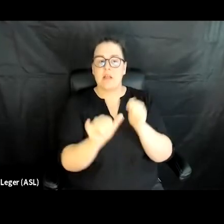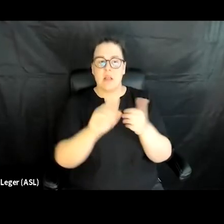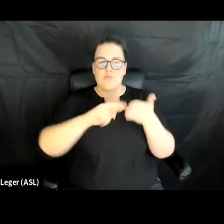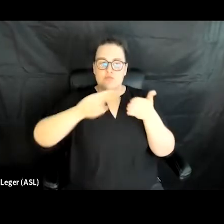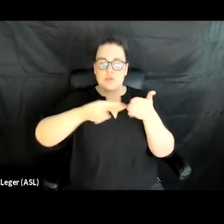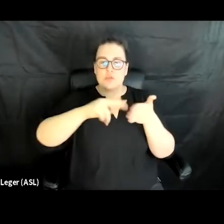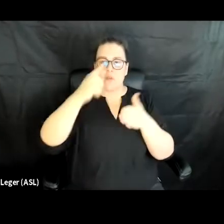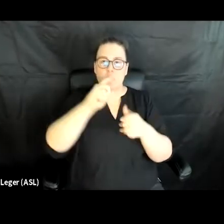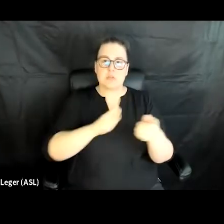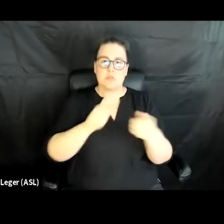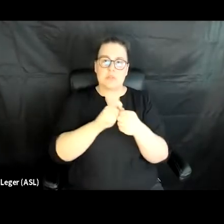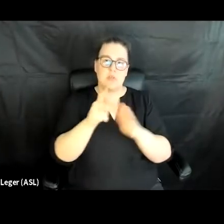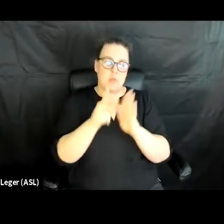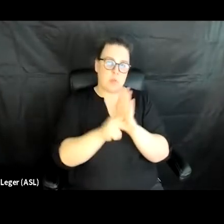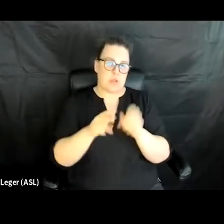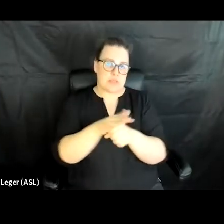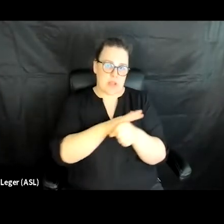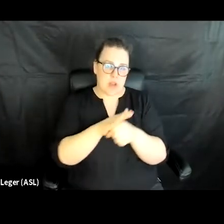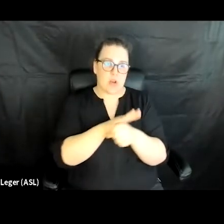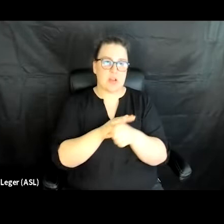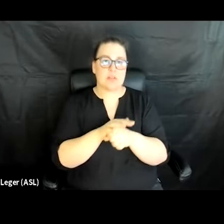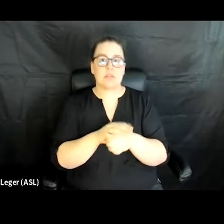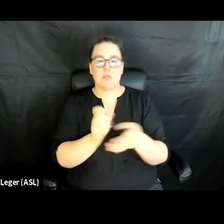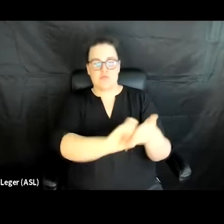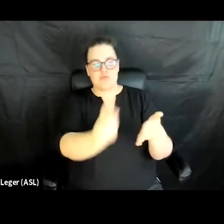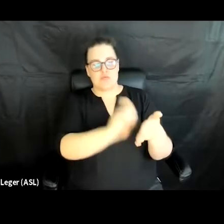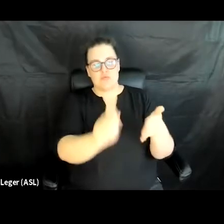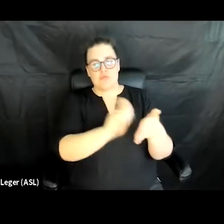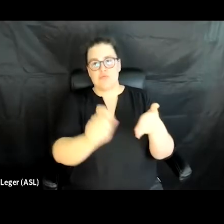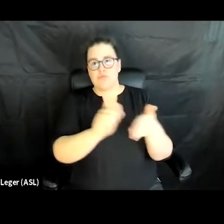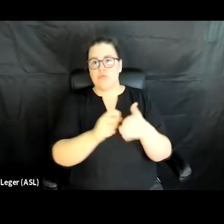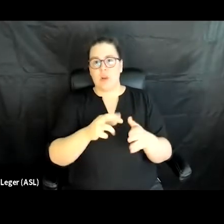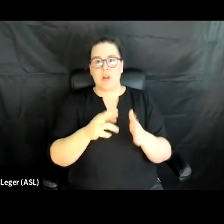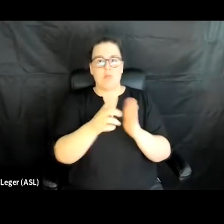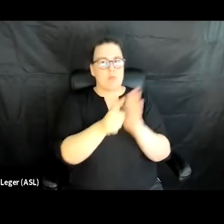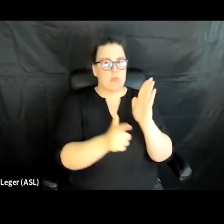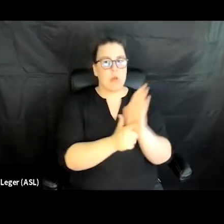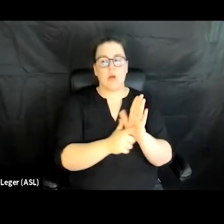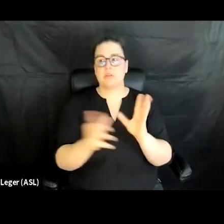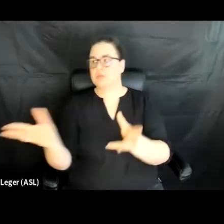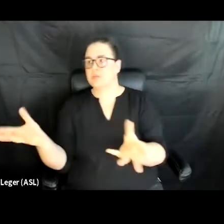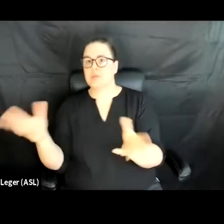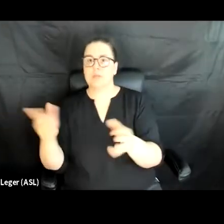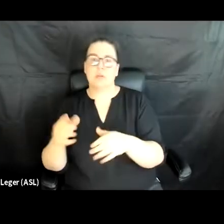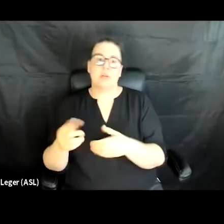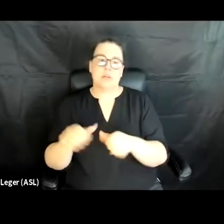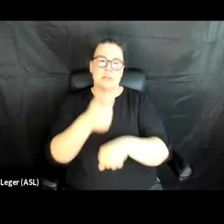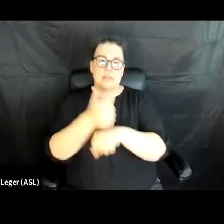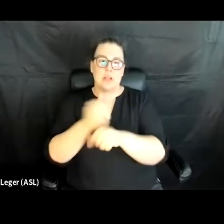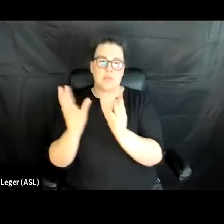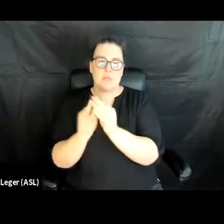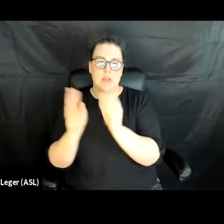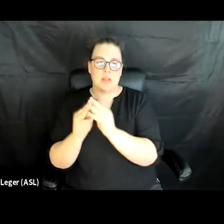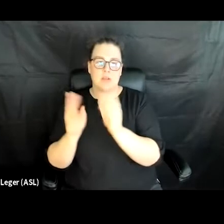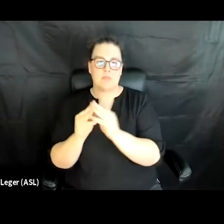specific policy areas to drafting legislation to convening policymakers to share and circulate best practices.